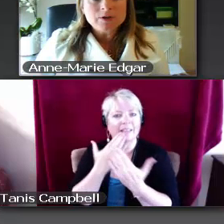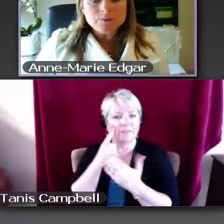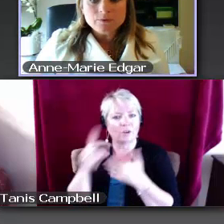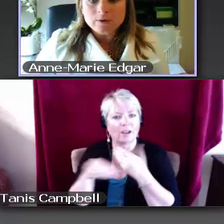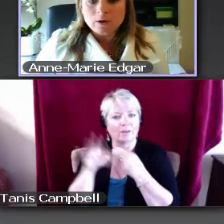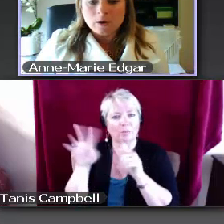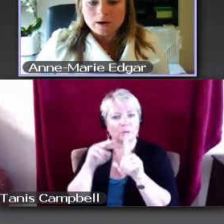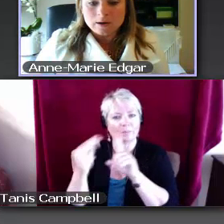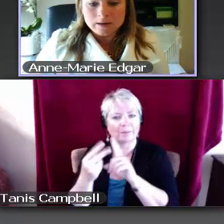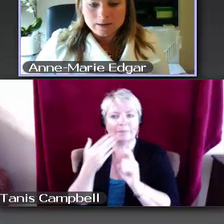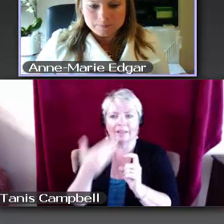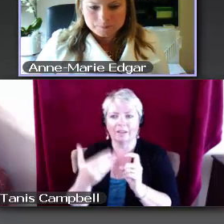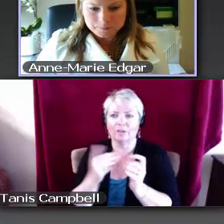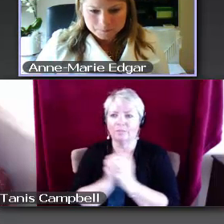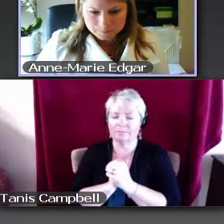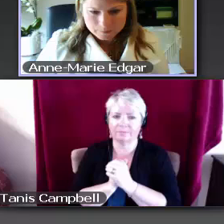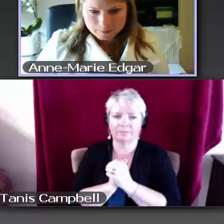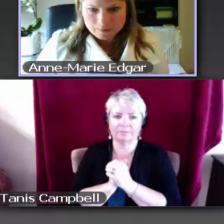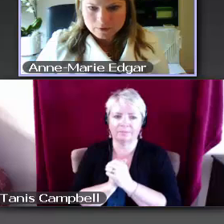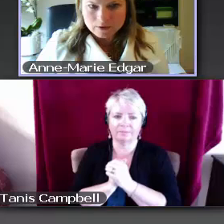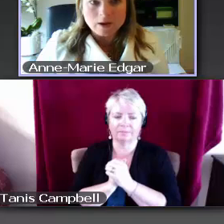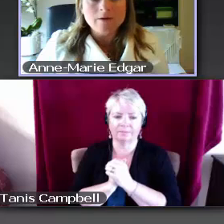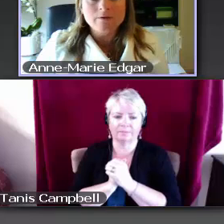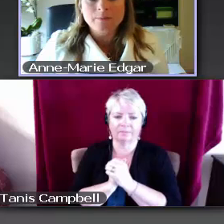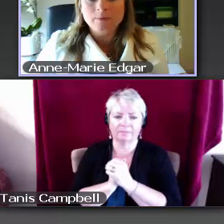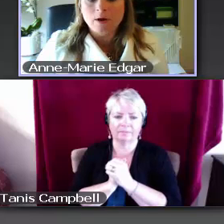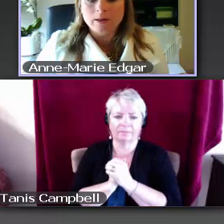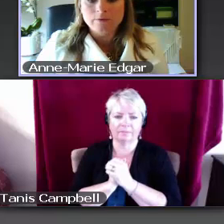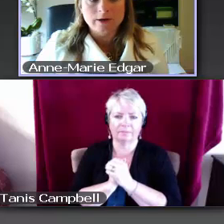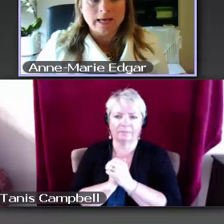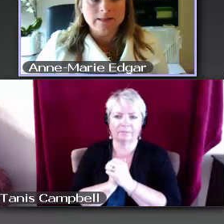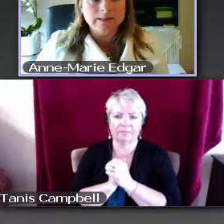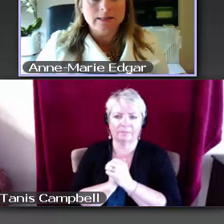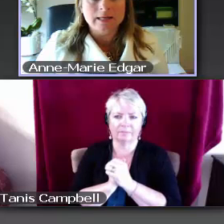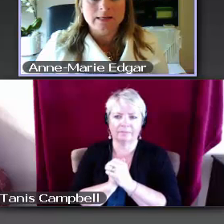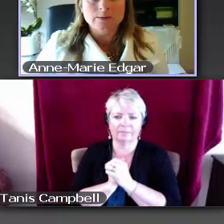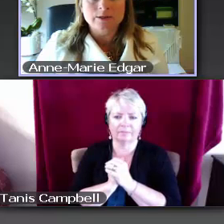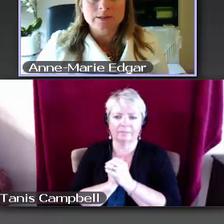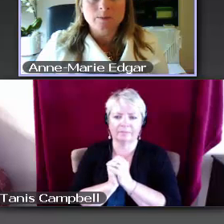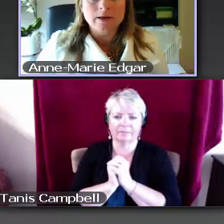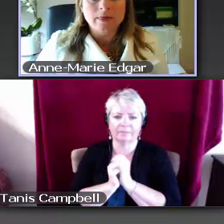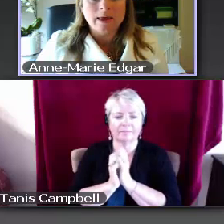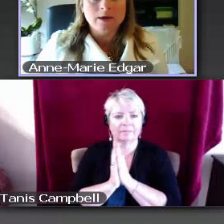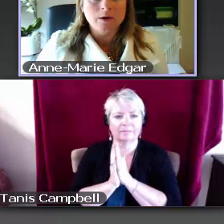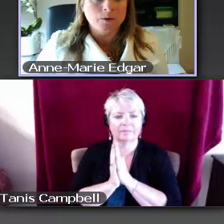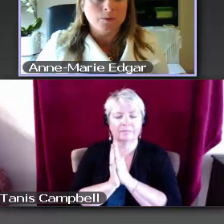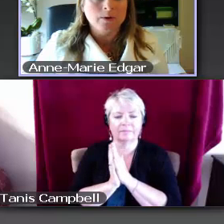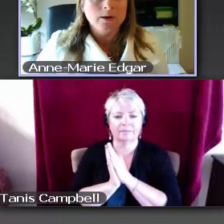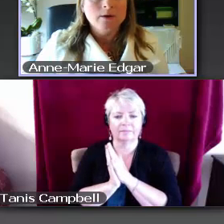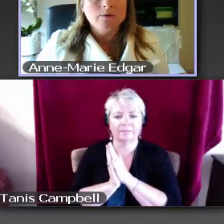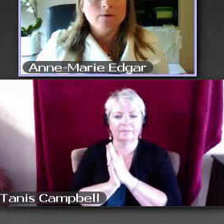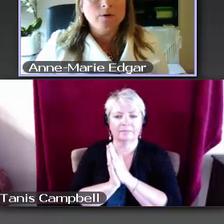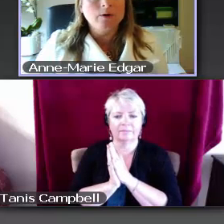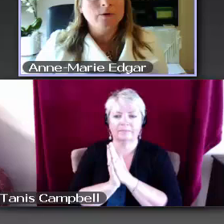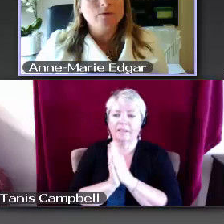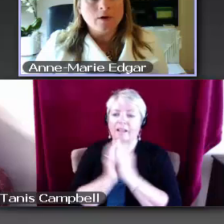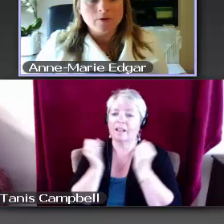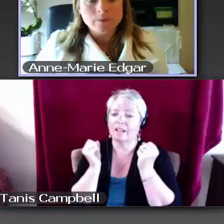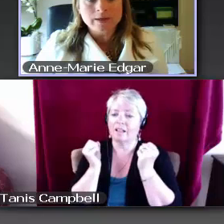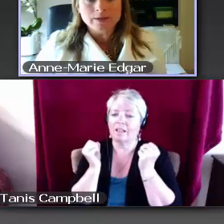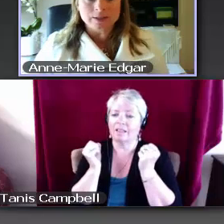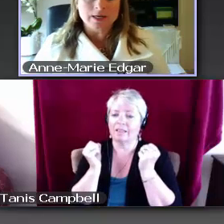So I'm going to move along. We've heard a lot from all of our guests today, so I just want to thank you for